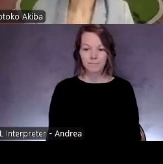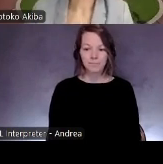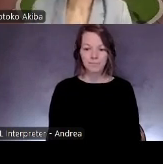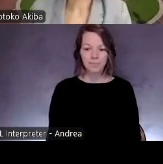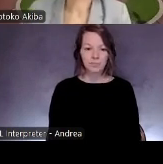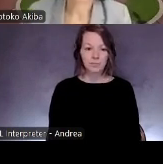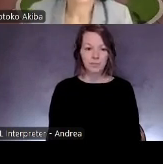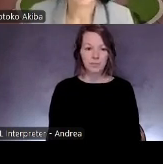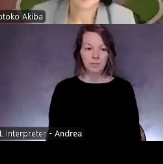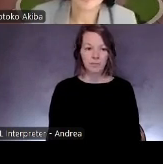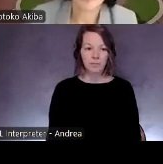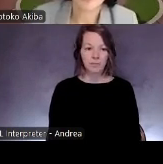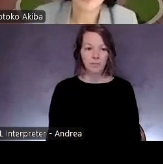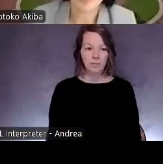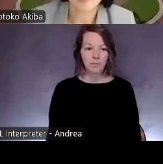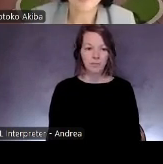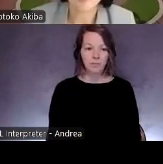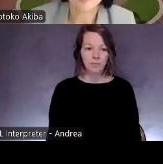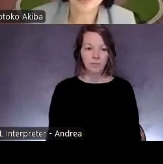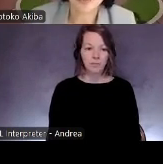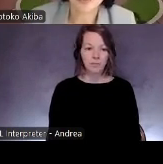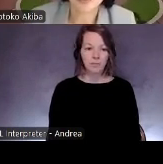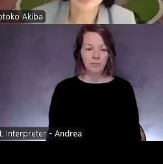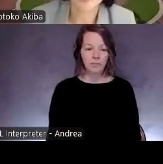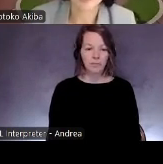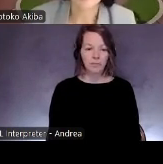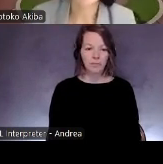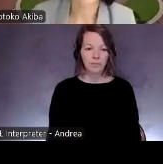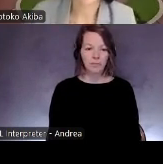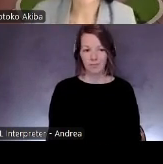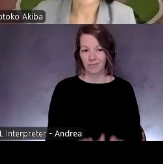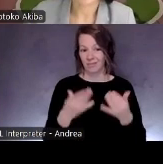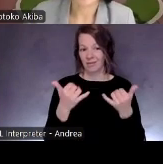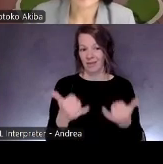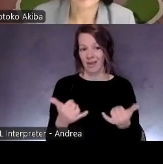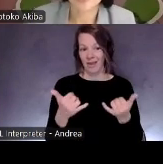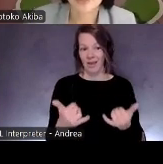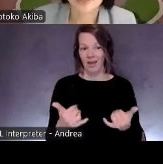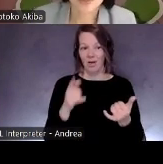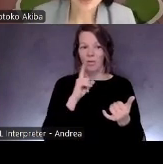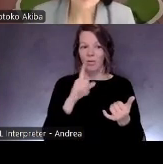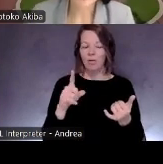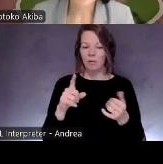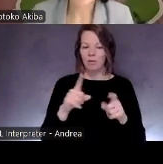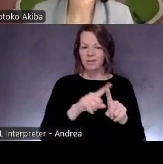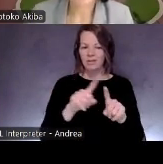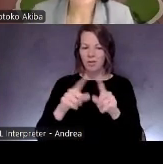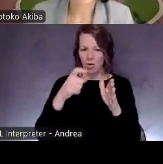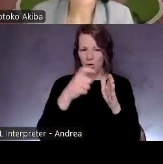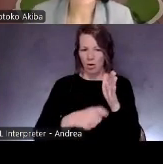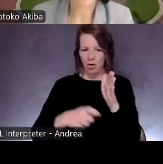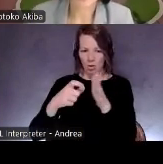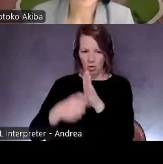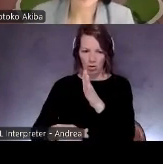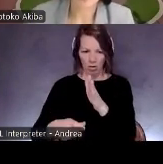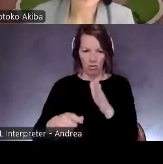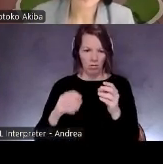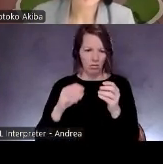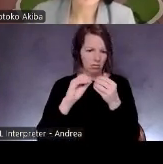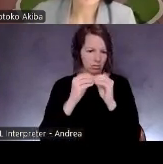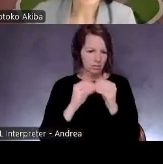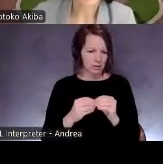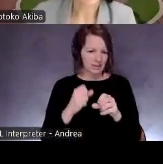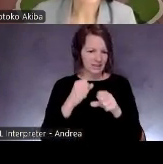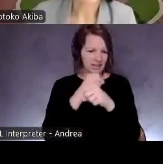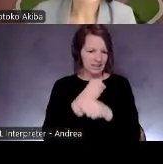Okay, so I would like to now share the article statistics. So what we did here was that